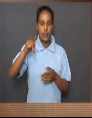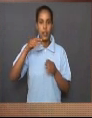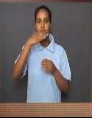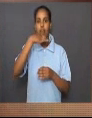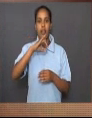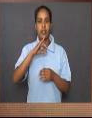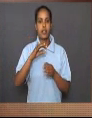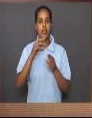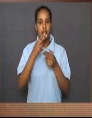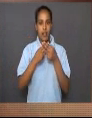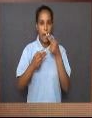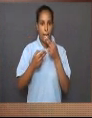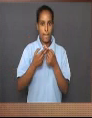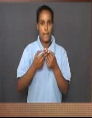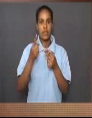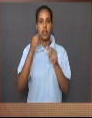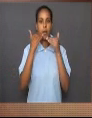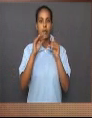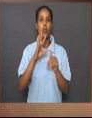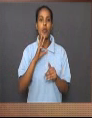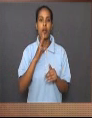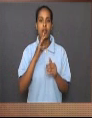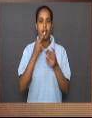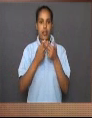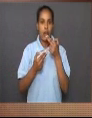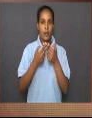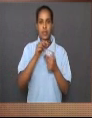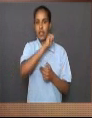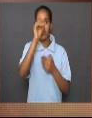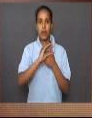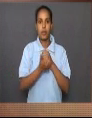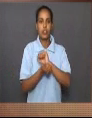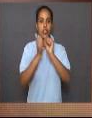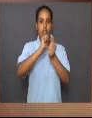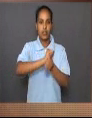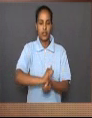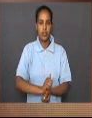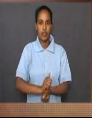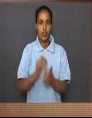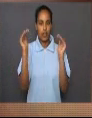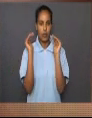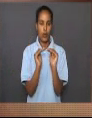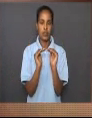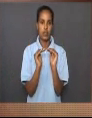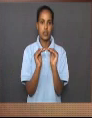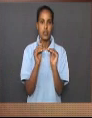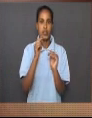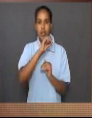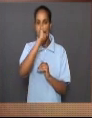the specific heat times the amount of water times the temperature